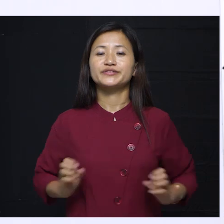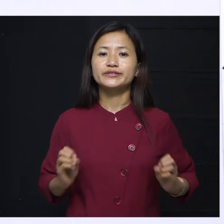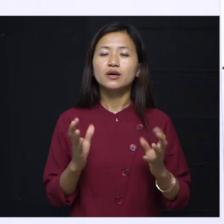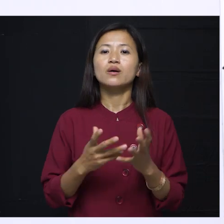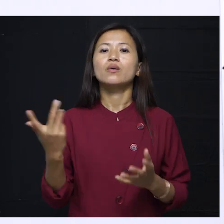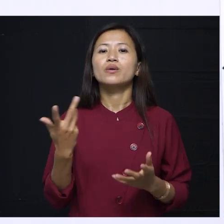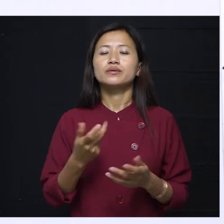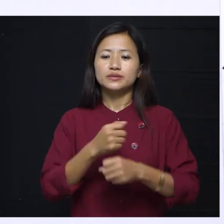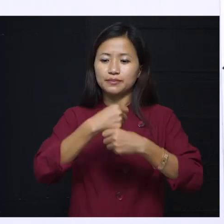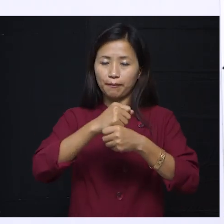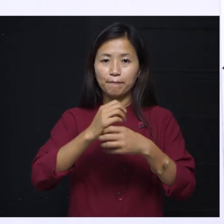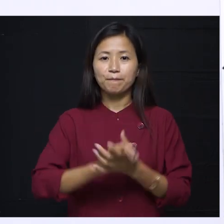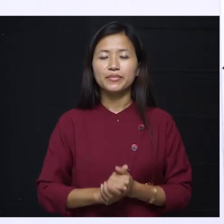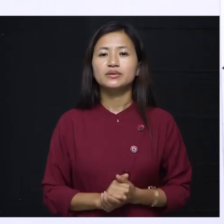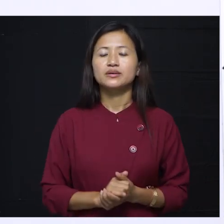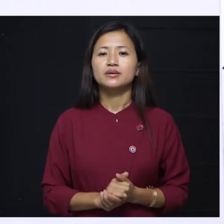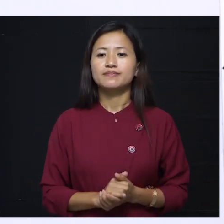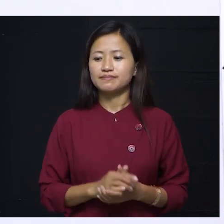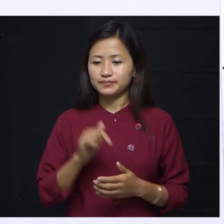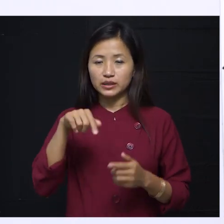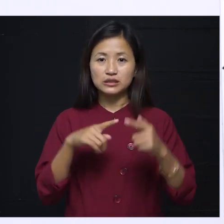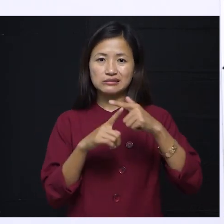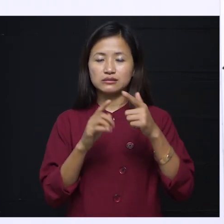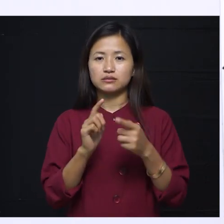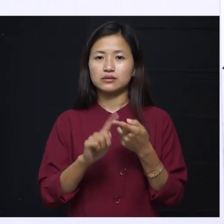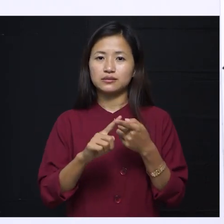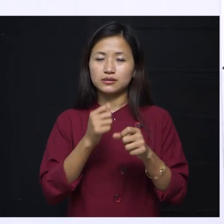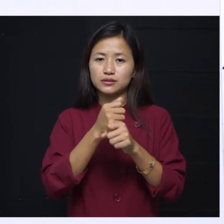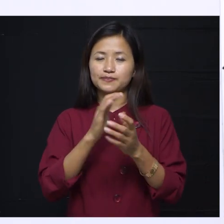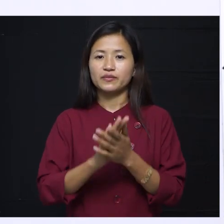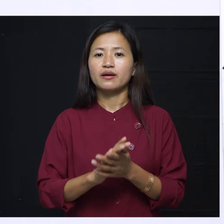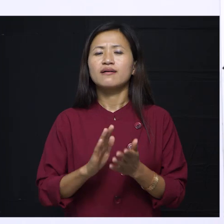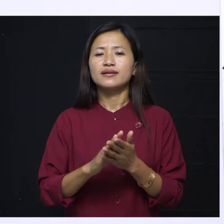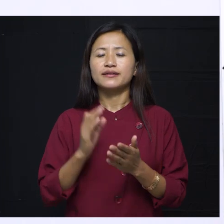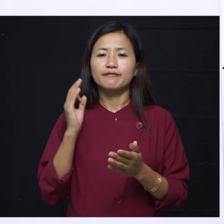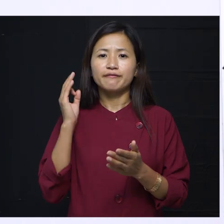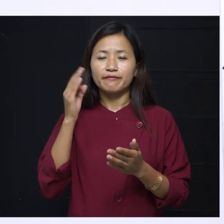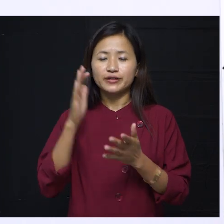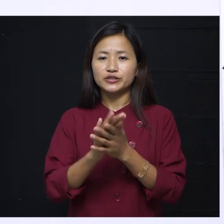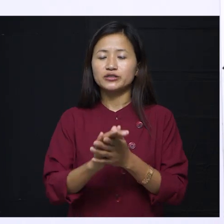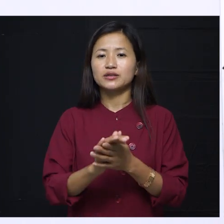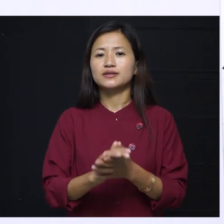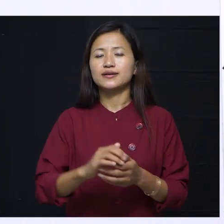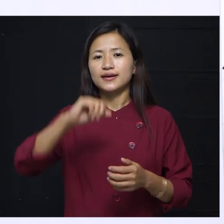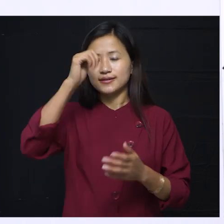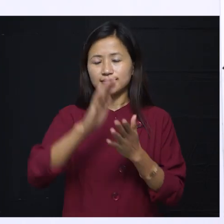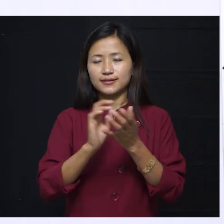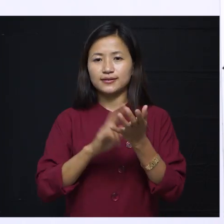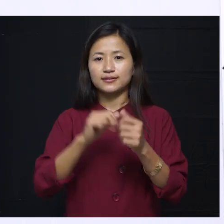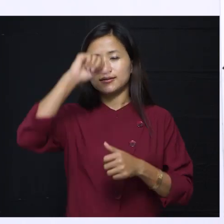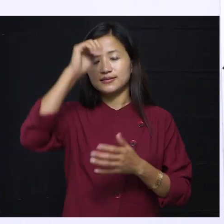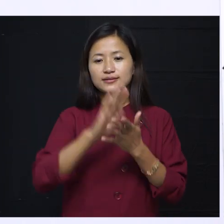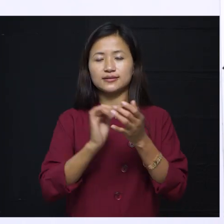where it is made. You have that there in your text examples like French, you have Italian, Indian made. You know,